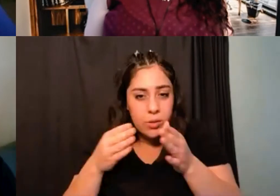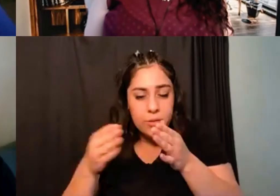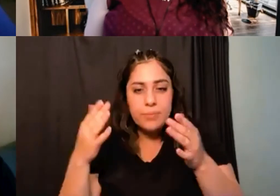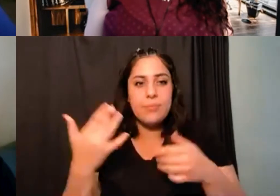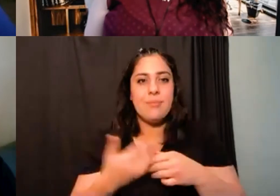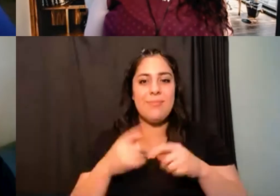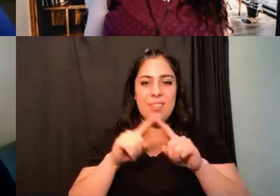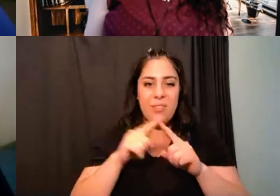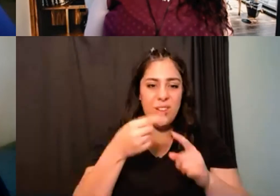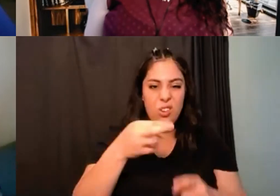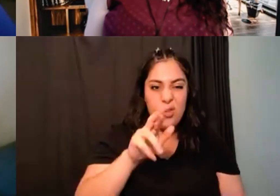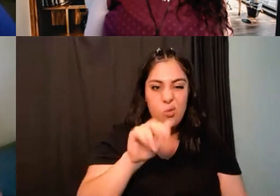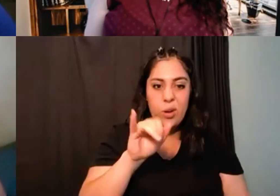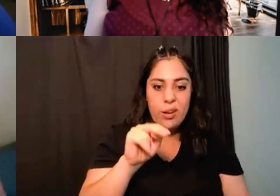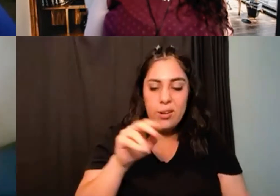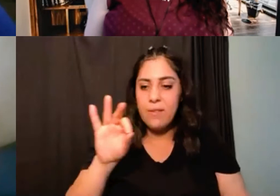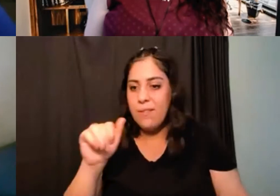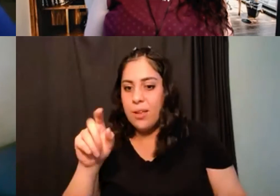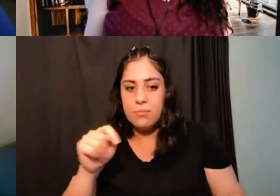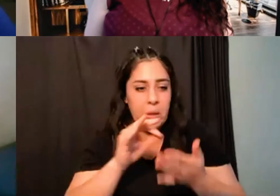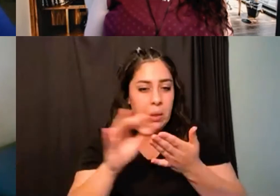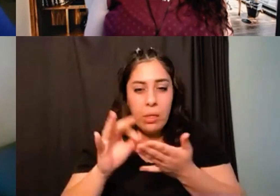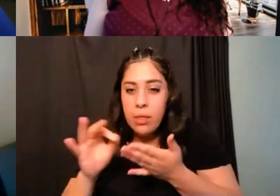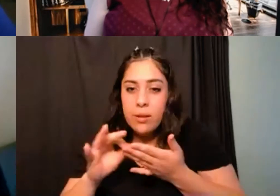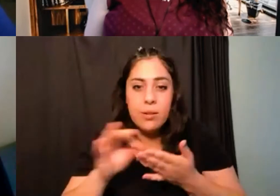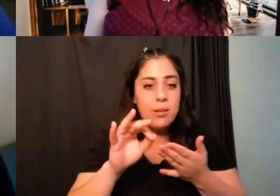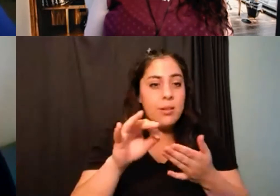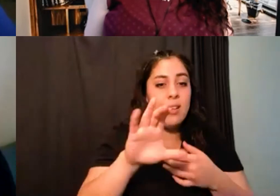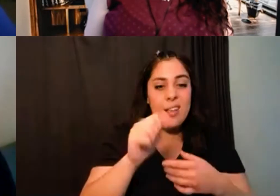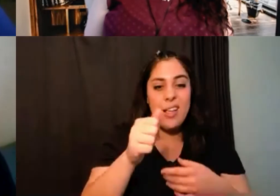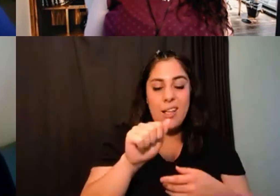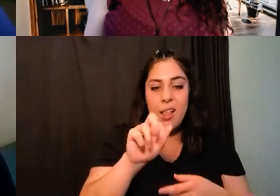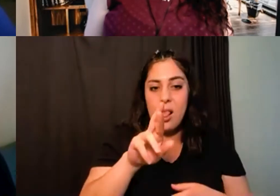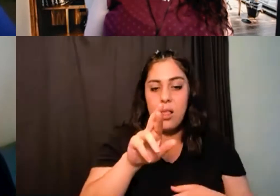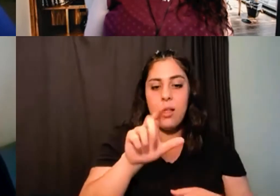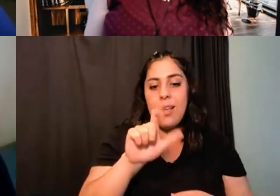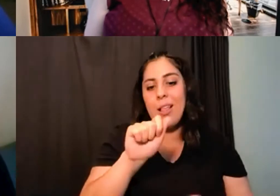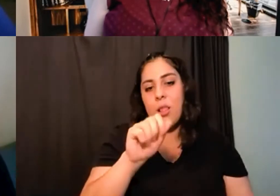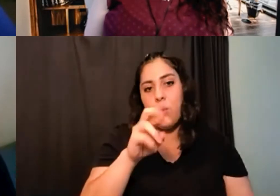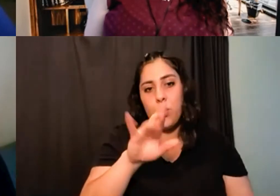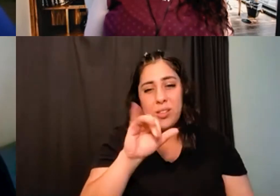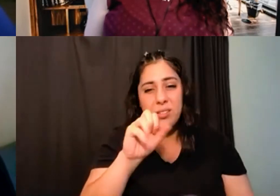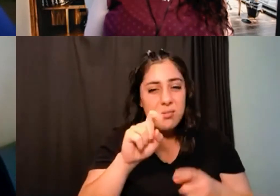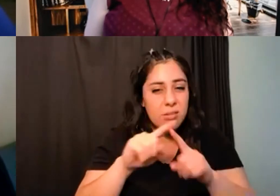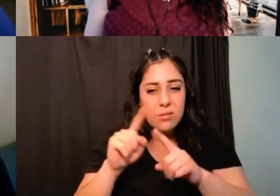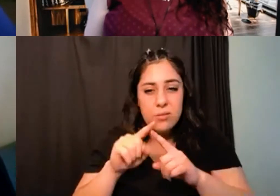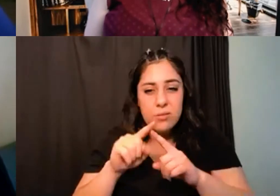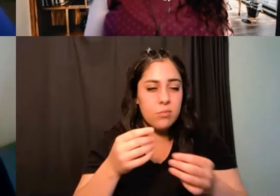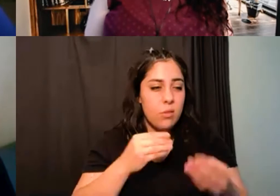and fats. I've counted calories and points, adding and deducting to lower the sum of